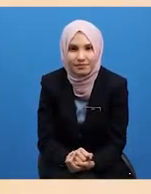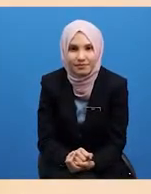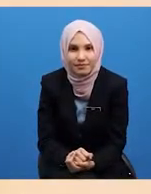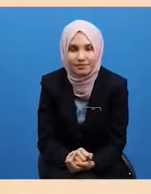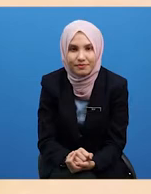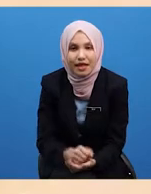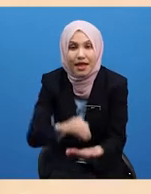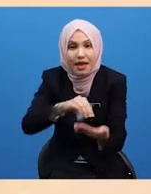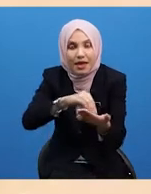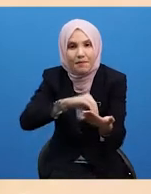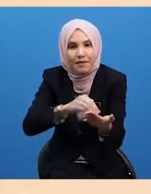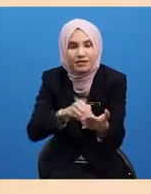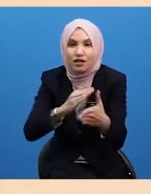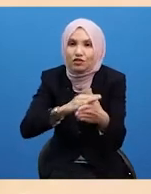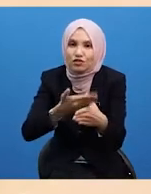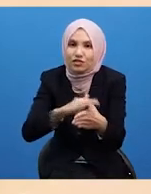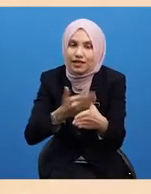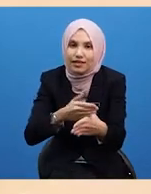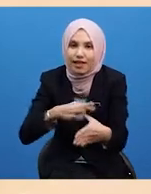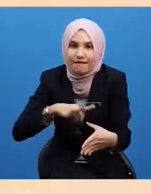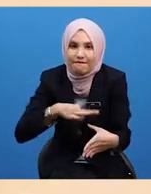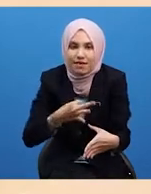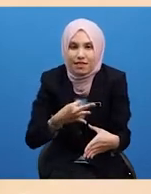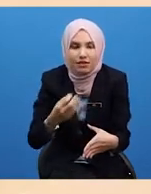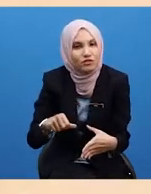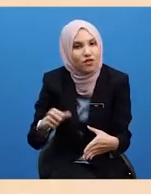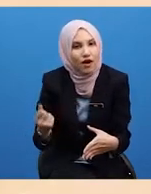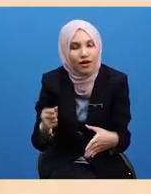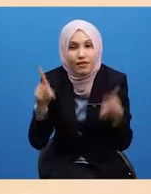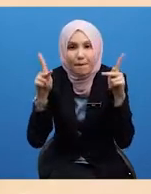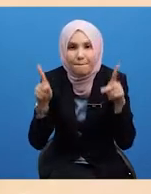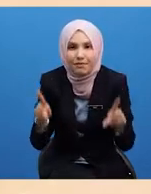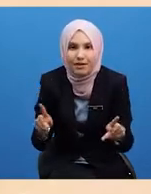It means to share the feelings of other people.